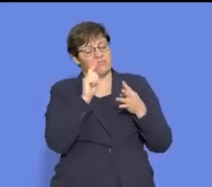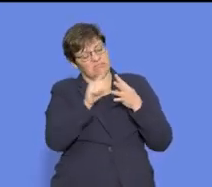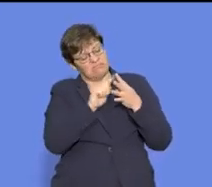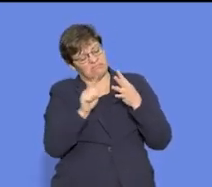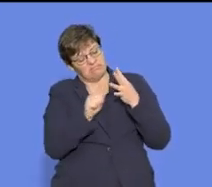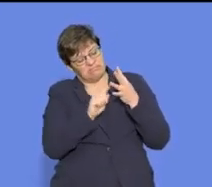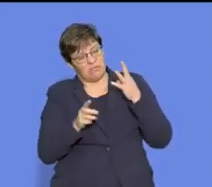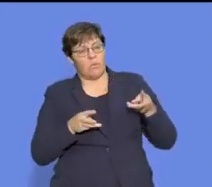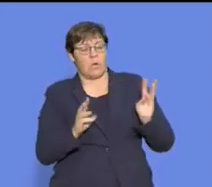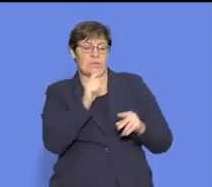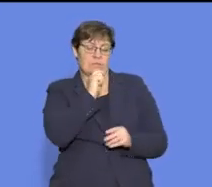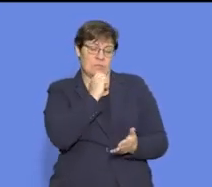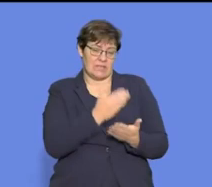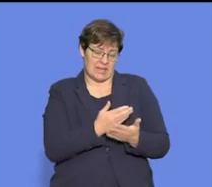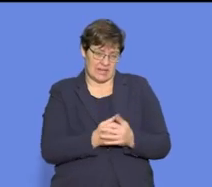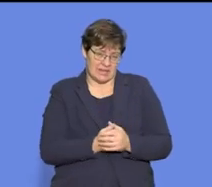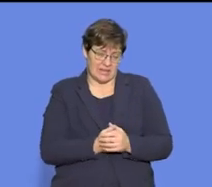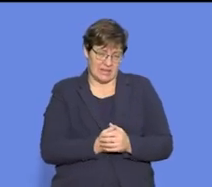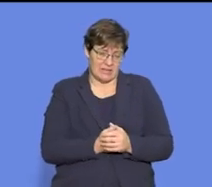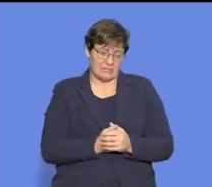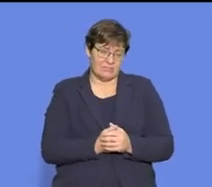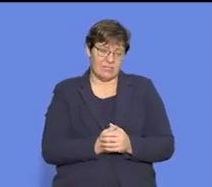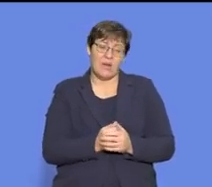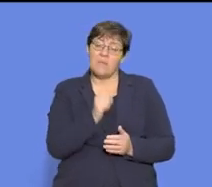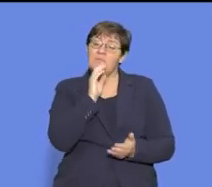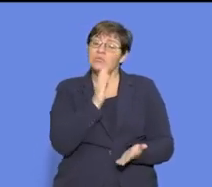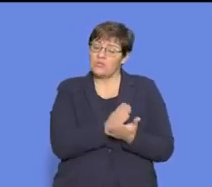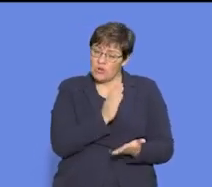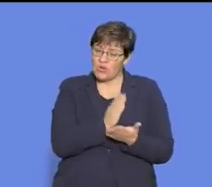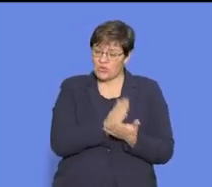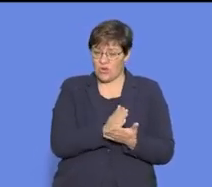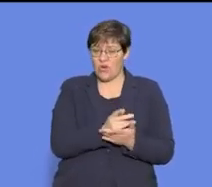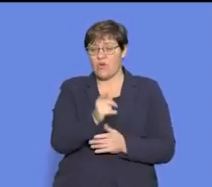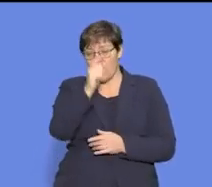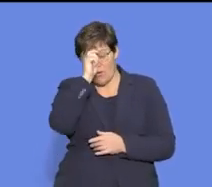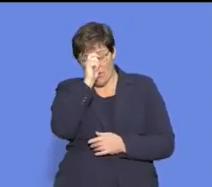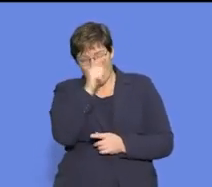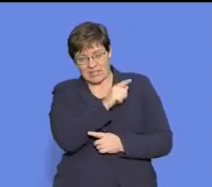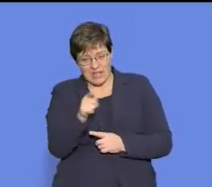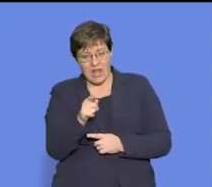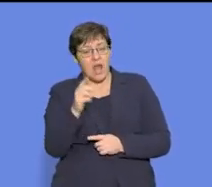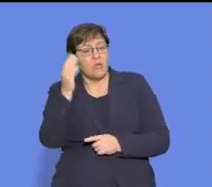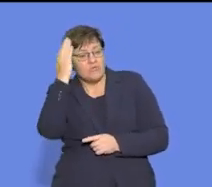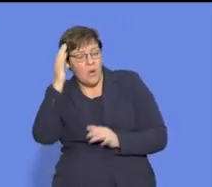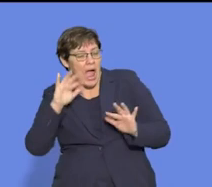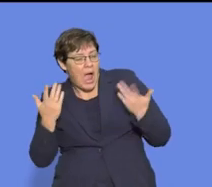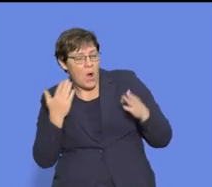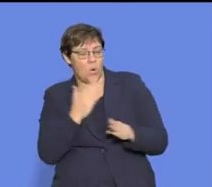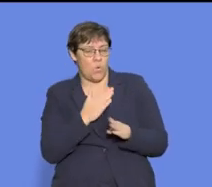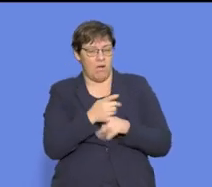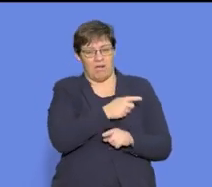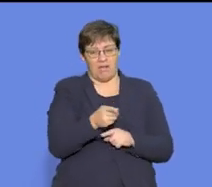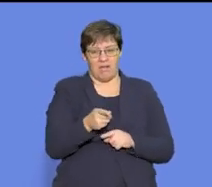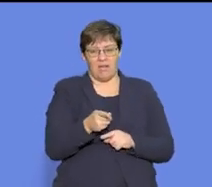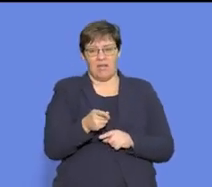standard potentials can be used in a number of different ways. And so please make sure that you recognize